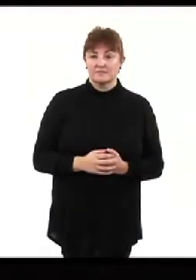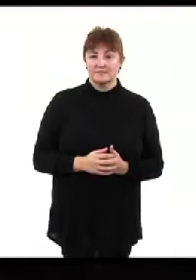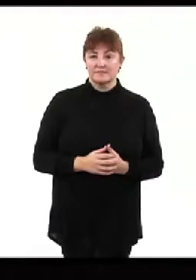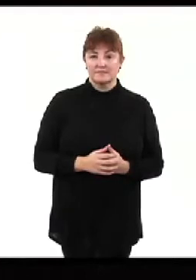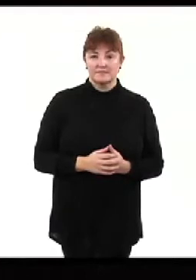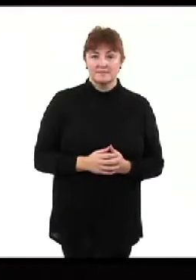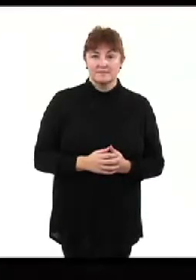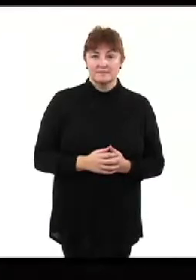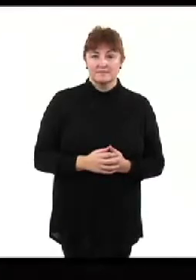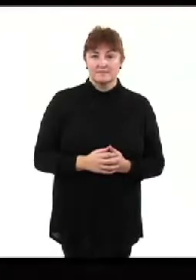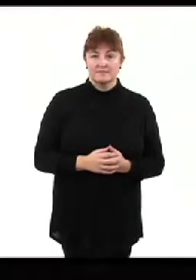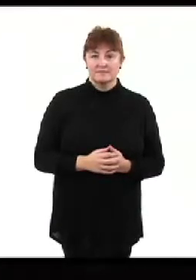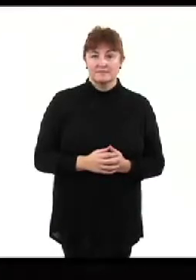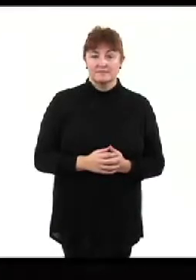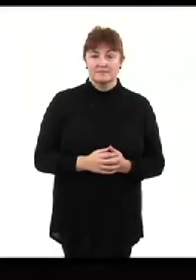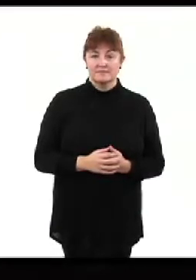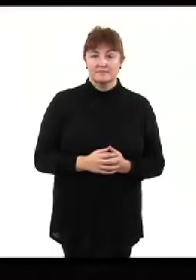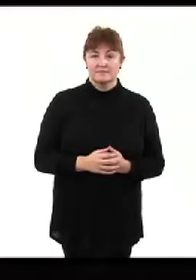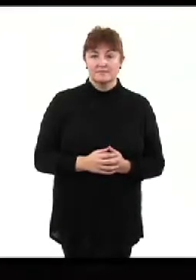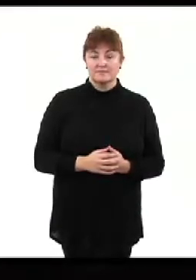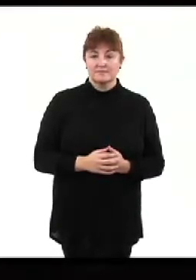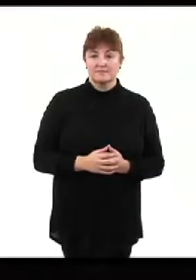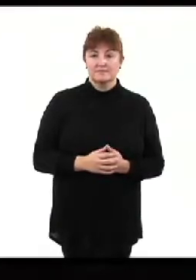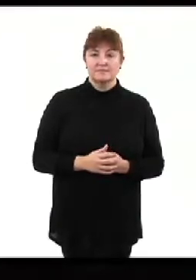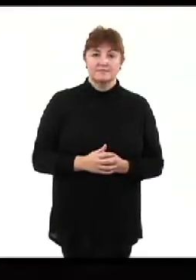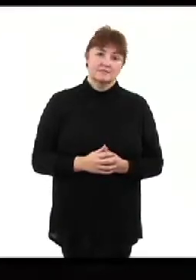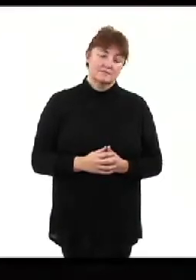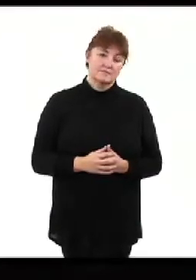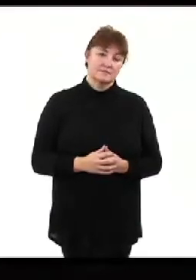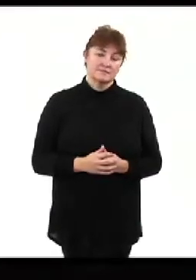Okay, so those were sweep and eat. Okay.